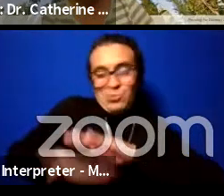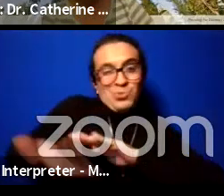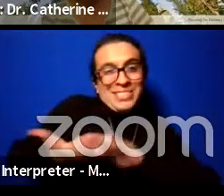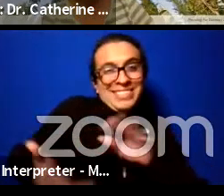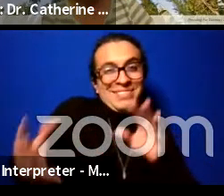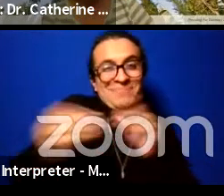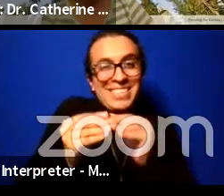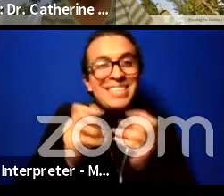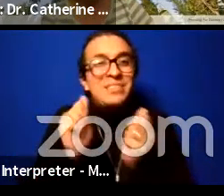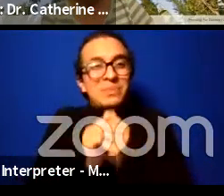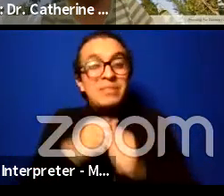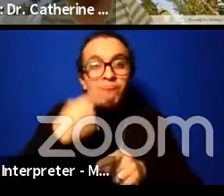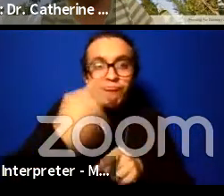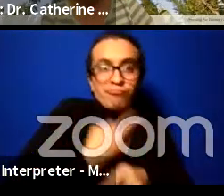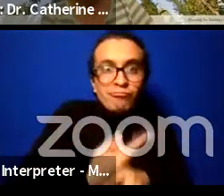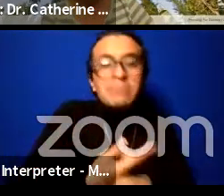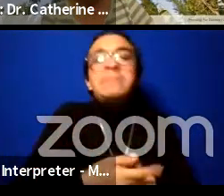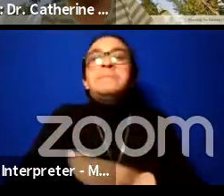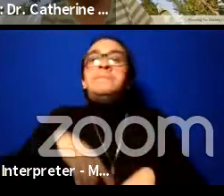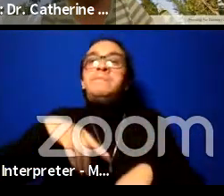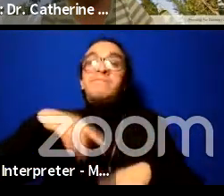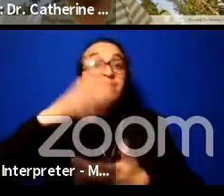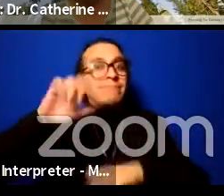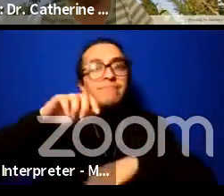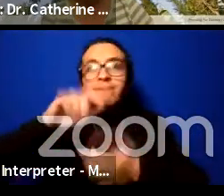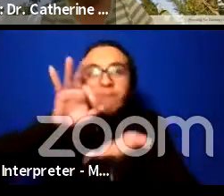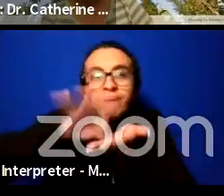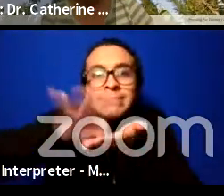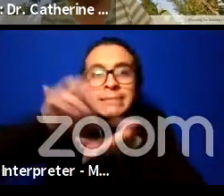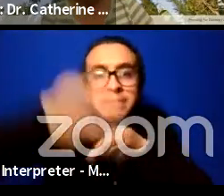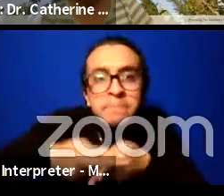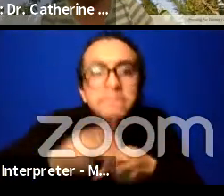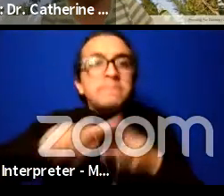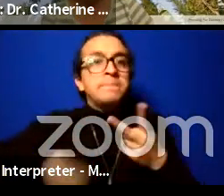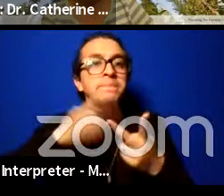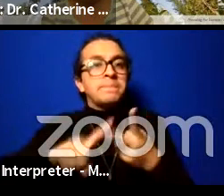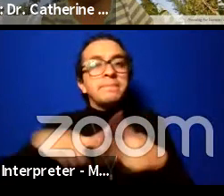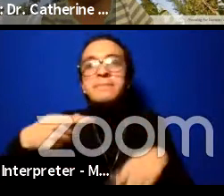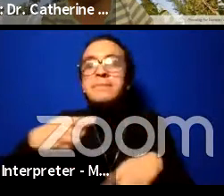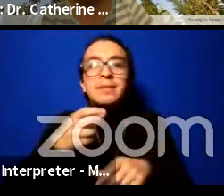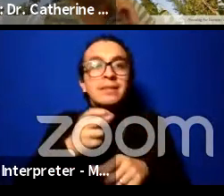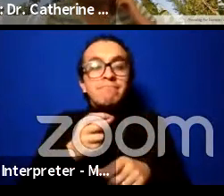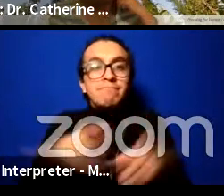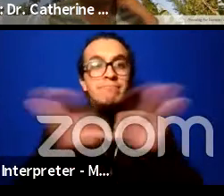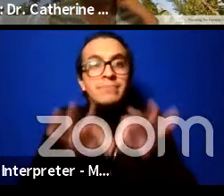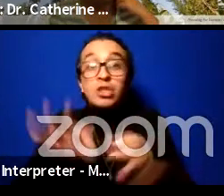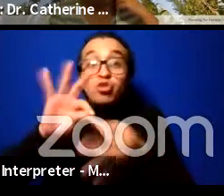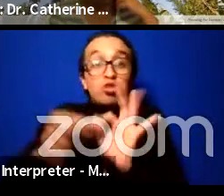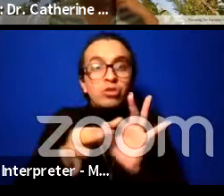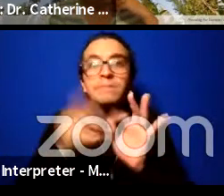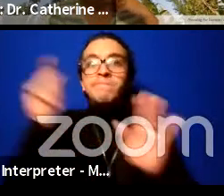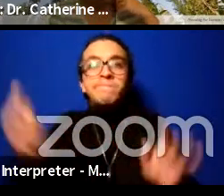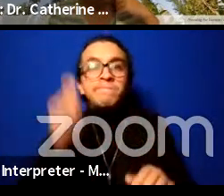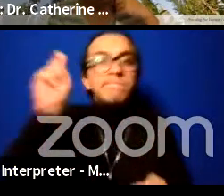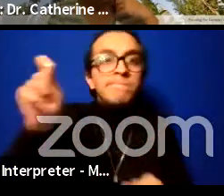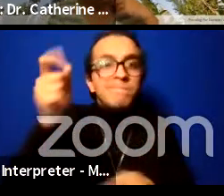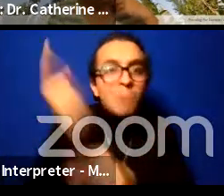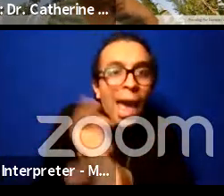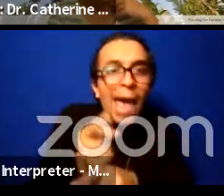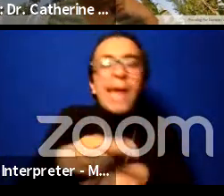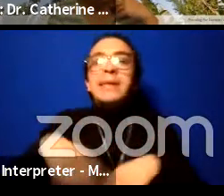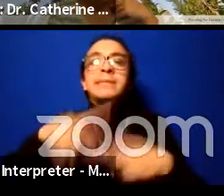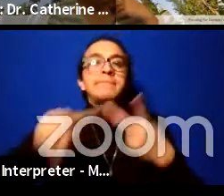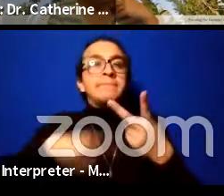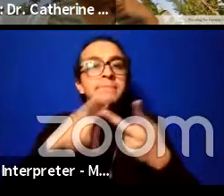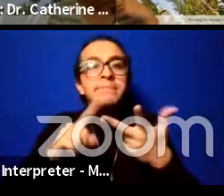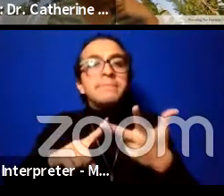take attendance and help move the agenda along, help make sure that the interpreters are pinned correctly, help make sure we let people in the